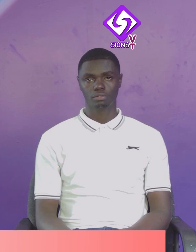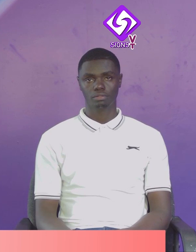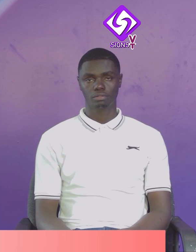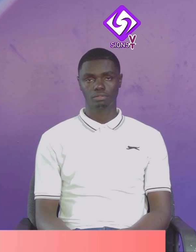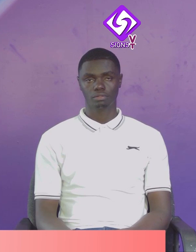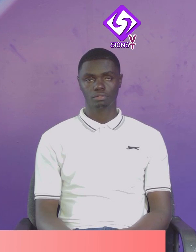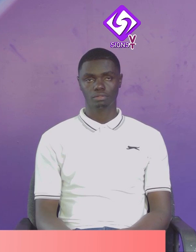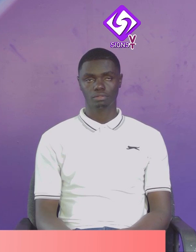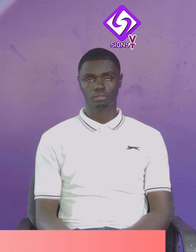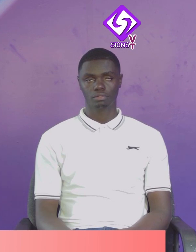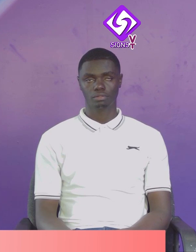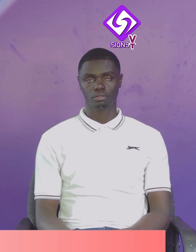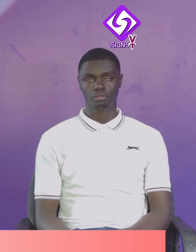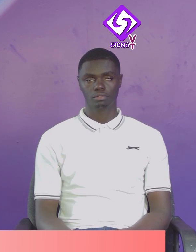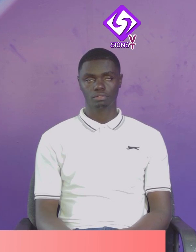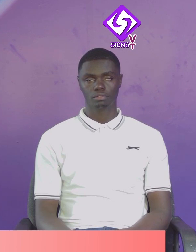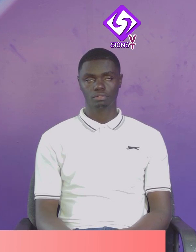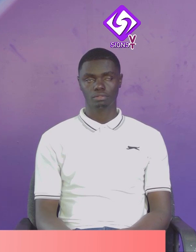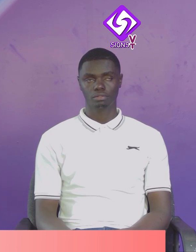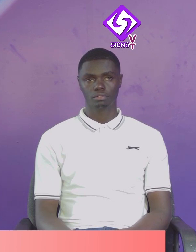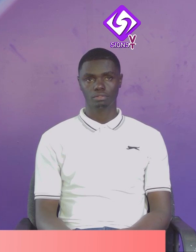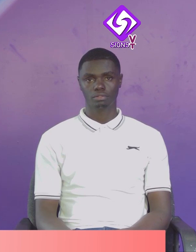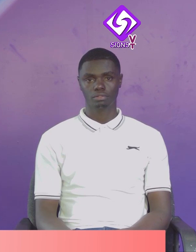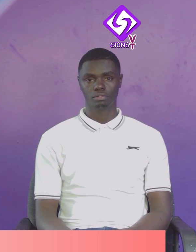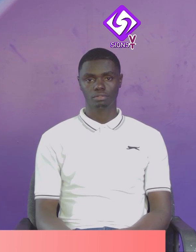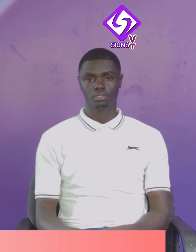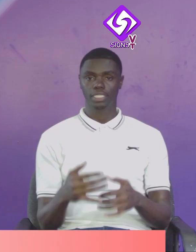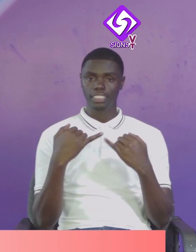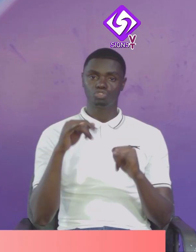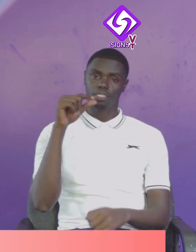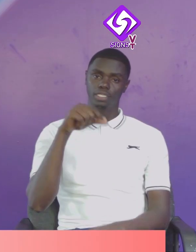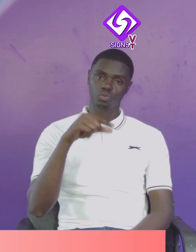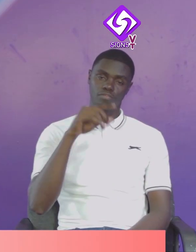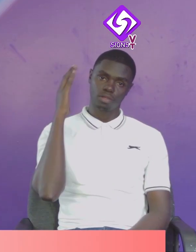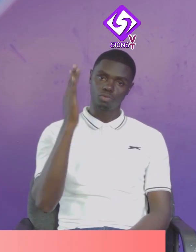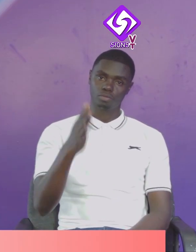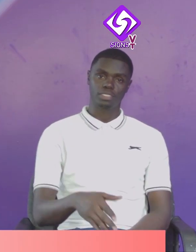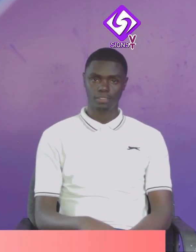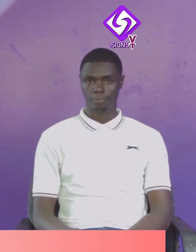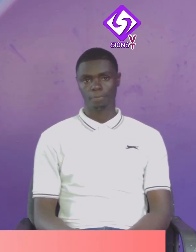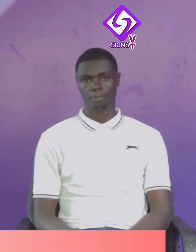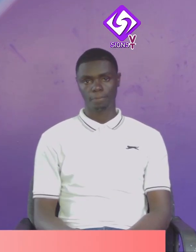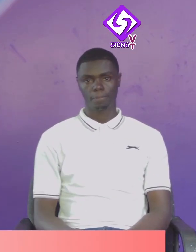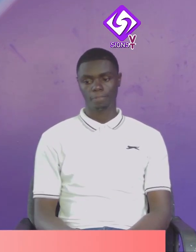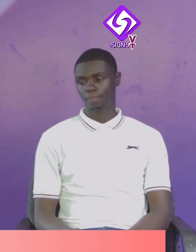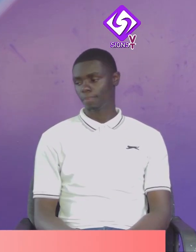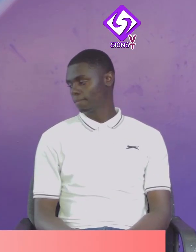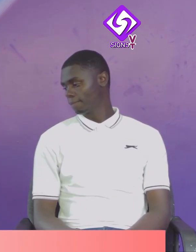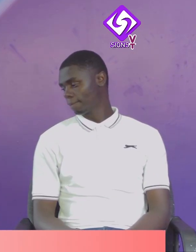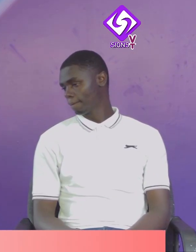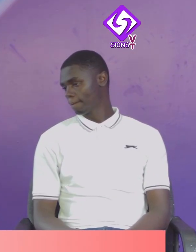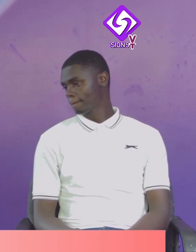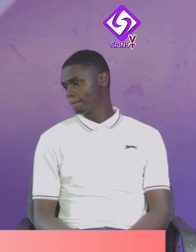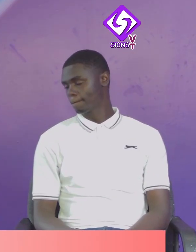Who is going to win between two sides, and who is going to try and qualify automatically? In own perspective. I will go